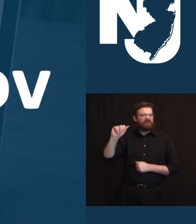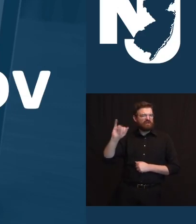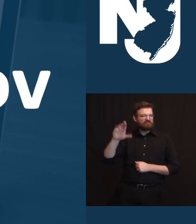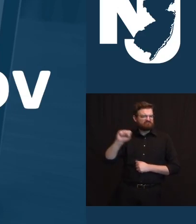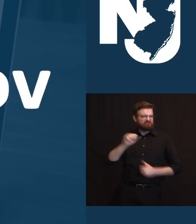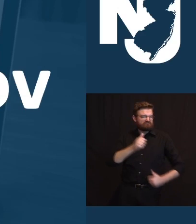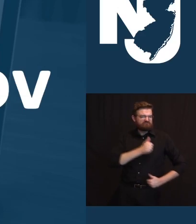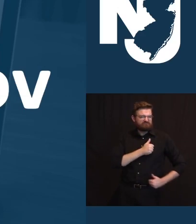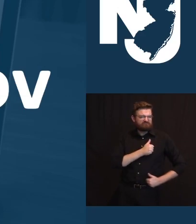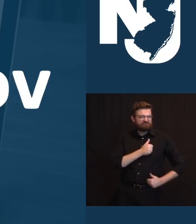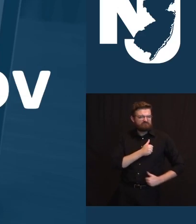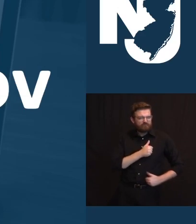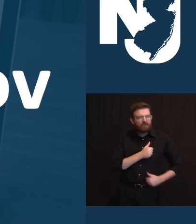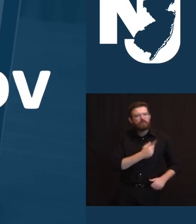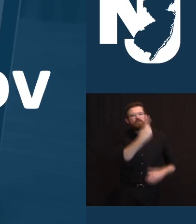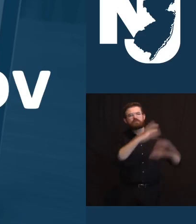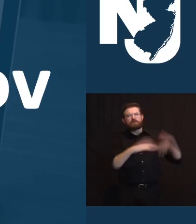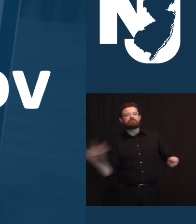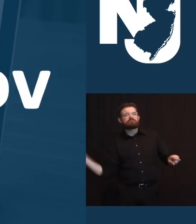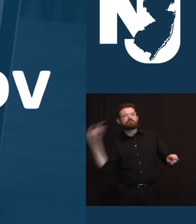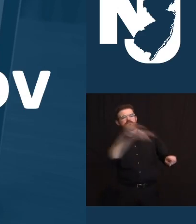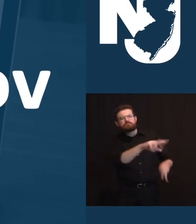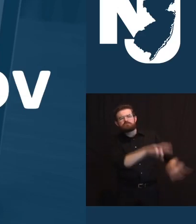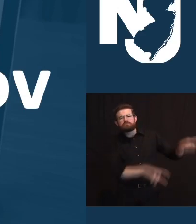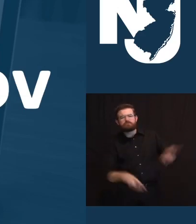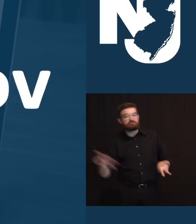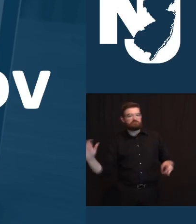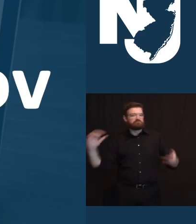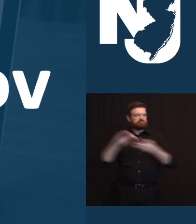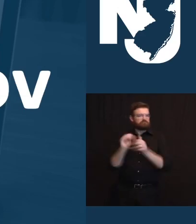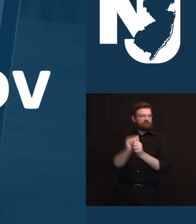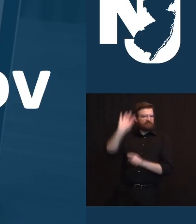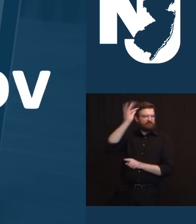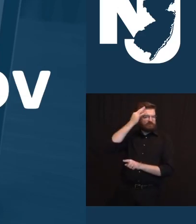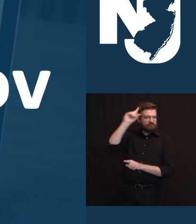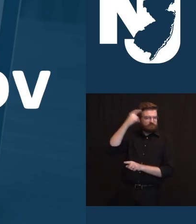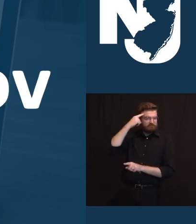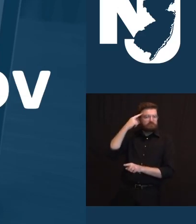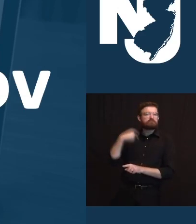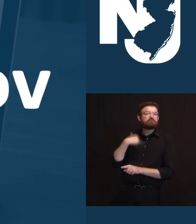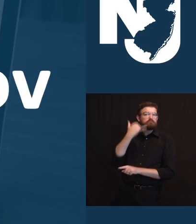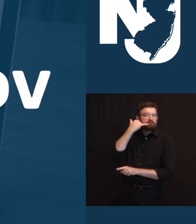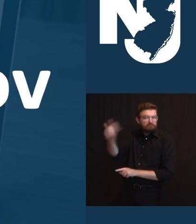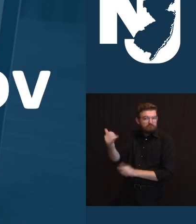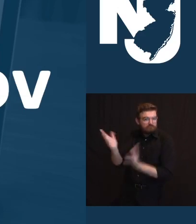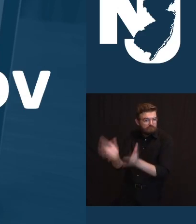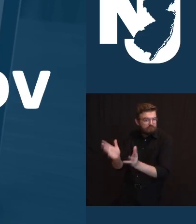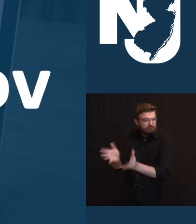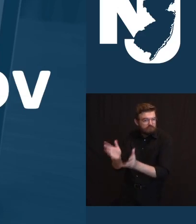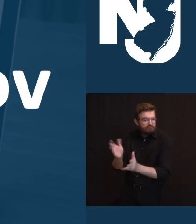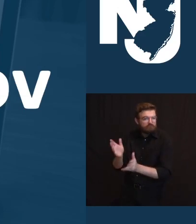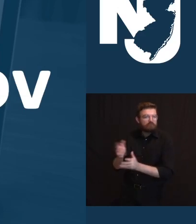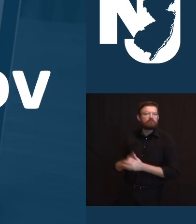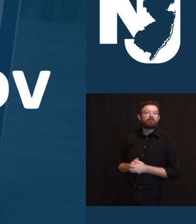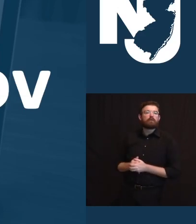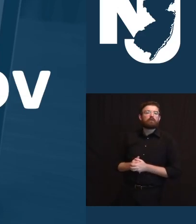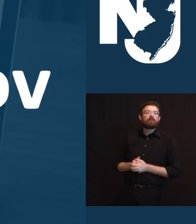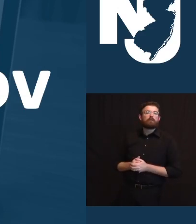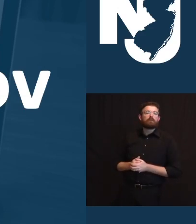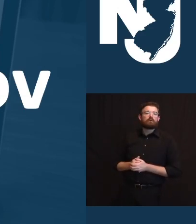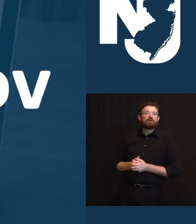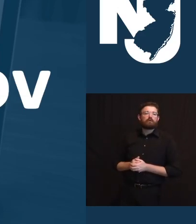government. I wanted to thank then on the phone call, and I want to publicly thank Secretary Wilkie for the extraordinary and great attention he has